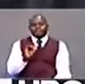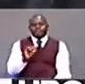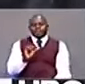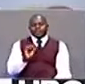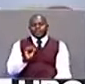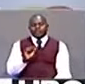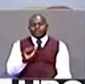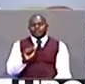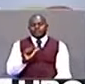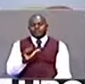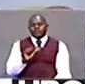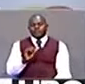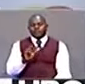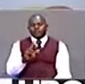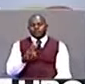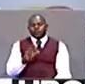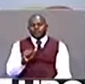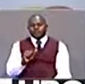Makmot.